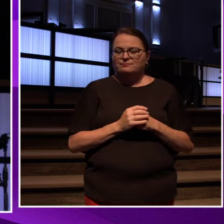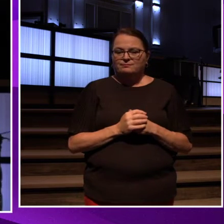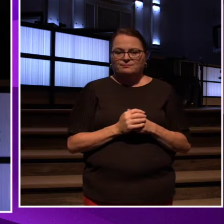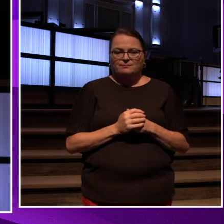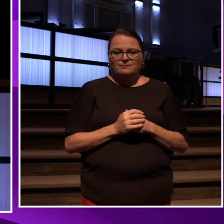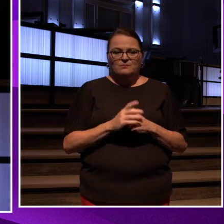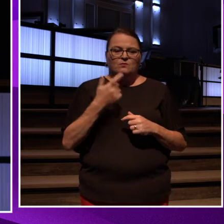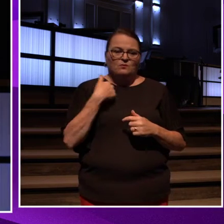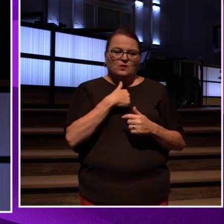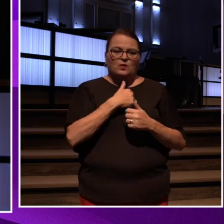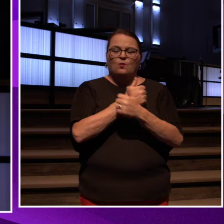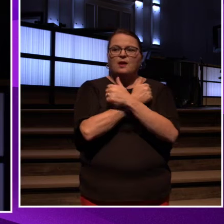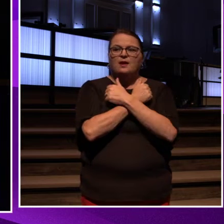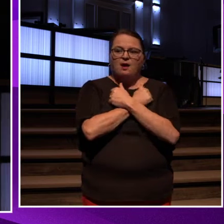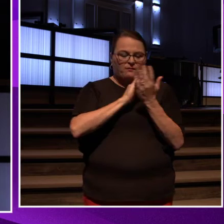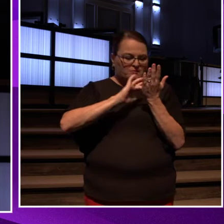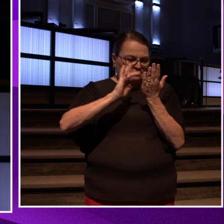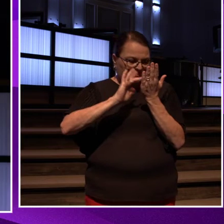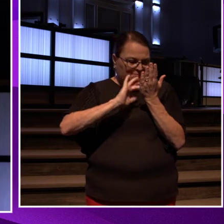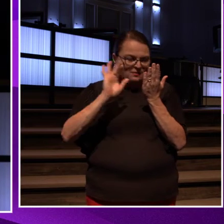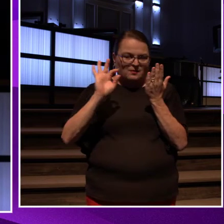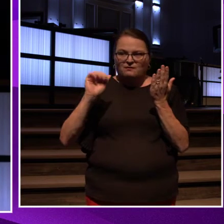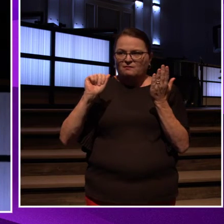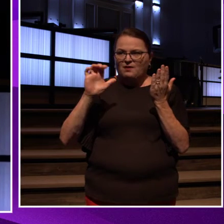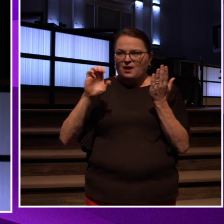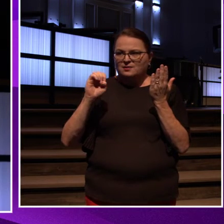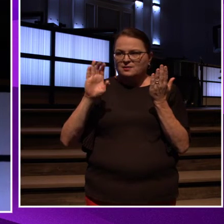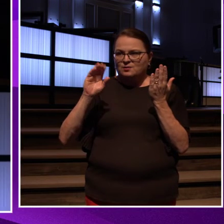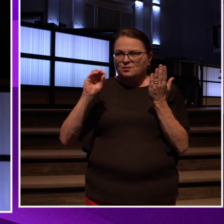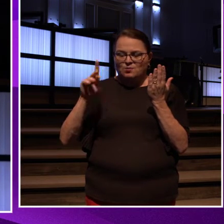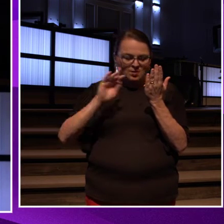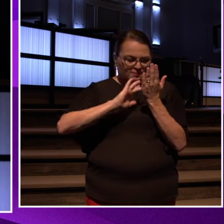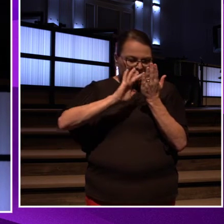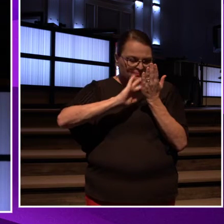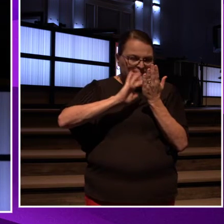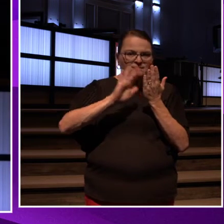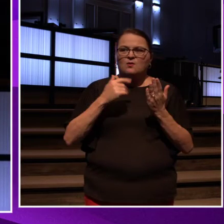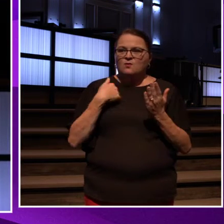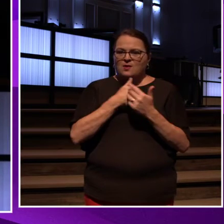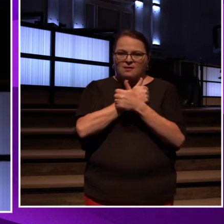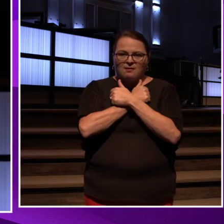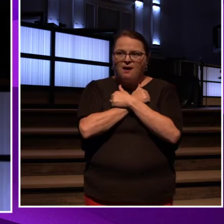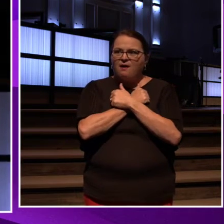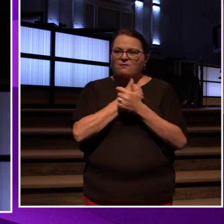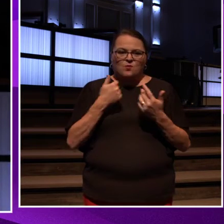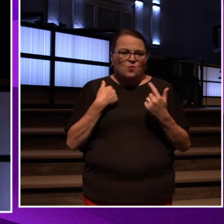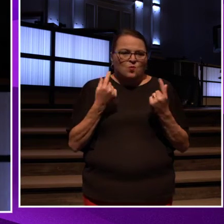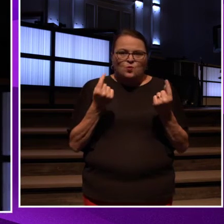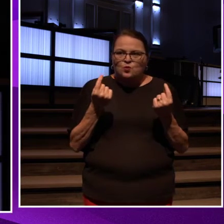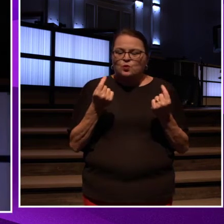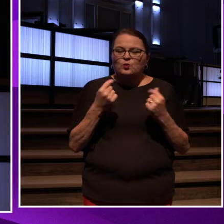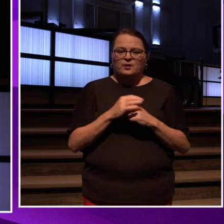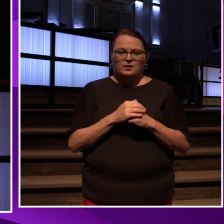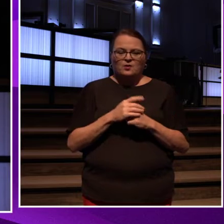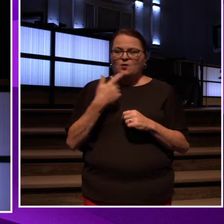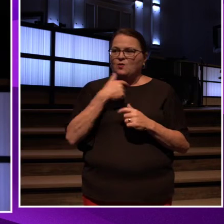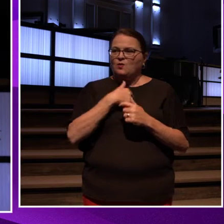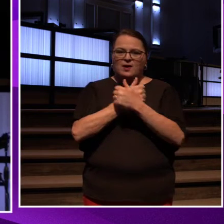We love our Facebook status. We love what we're doing. We love